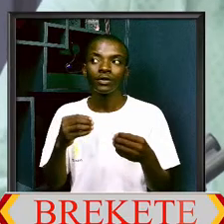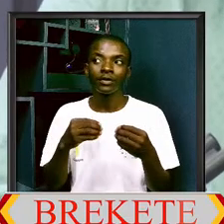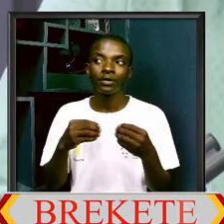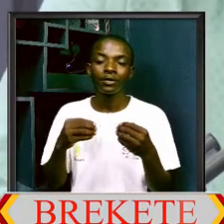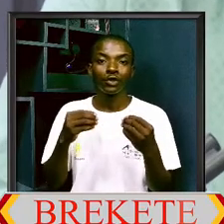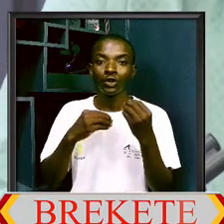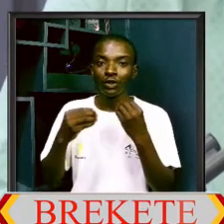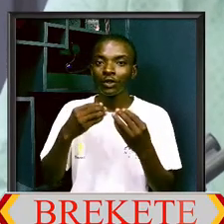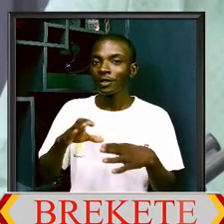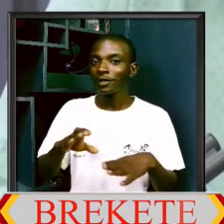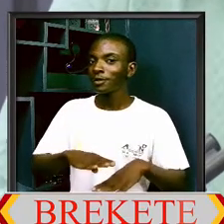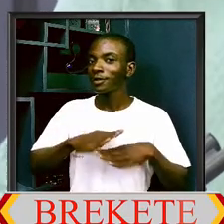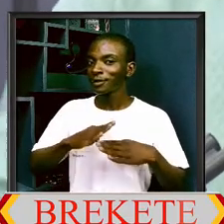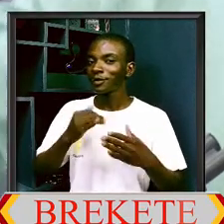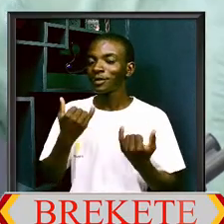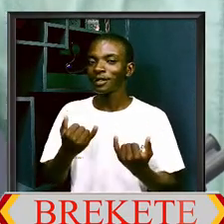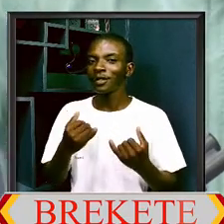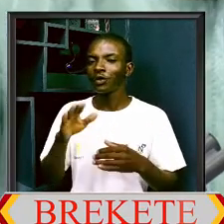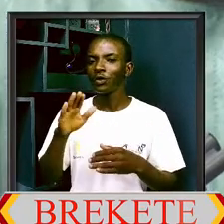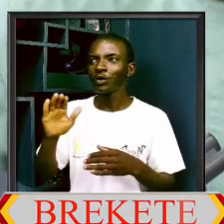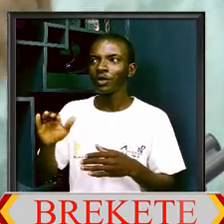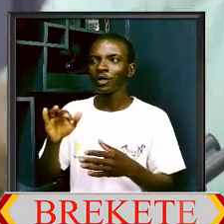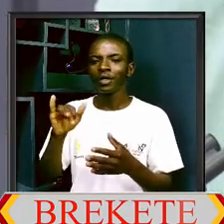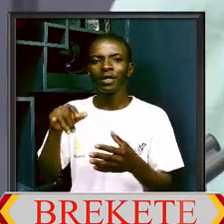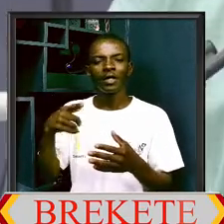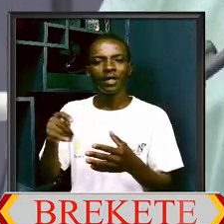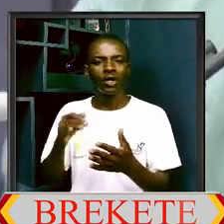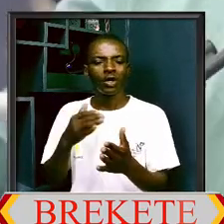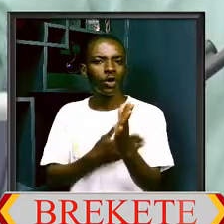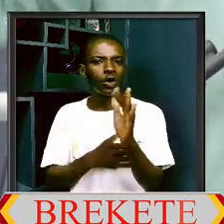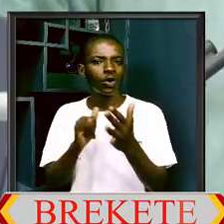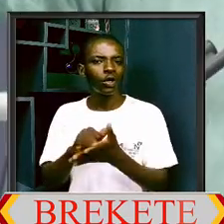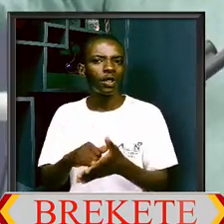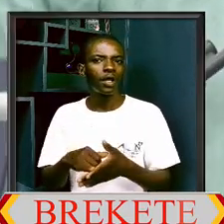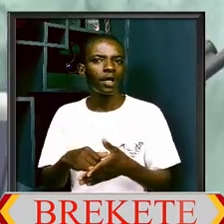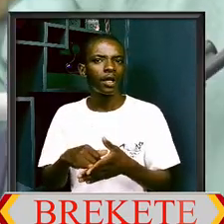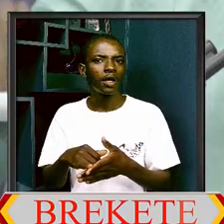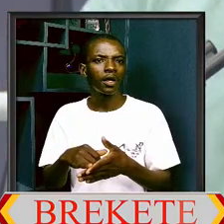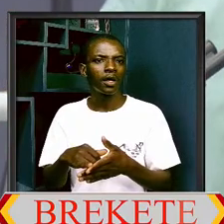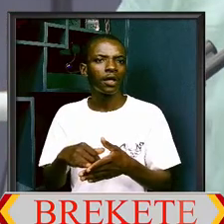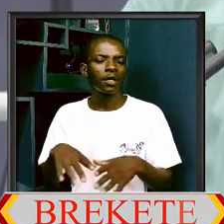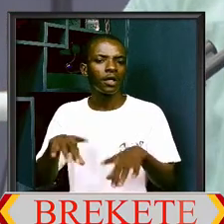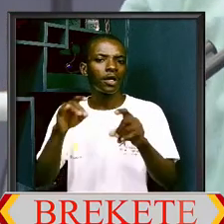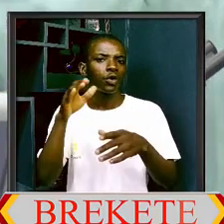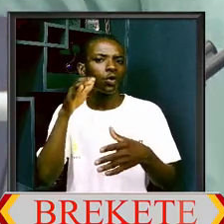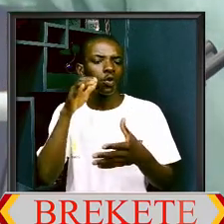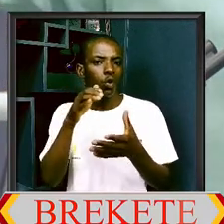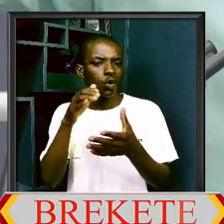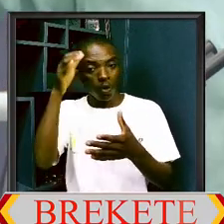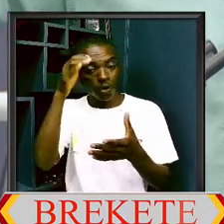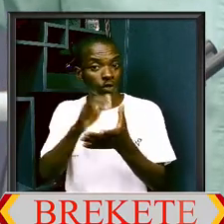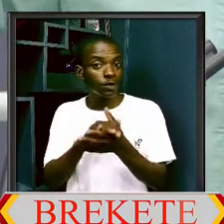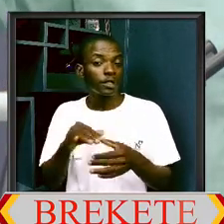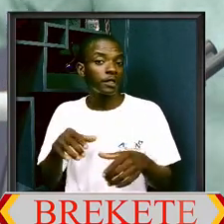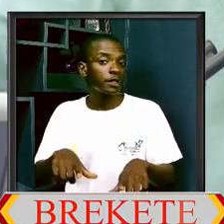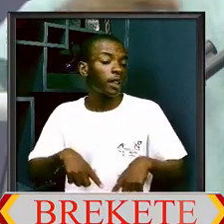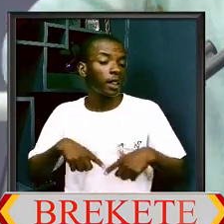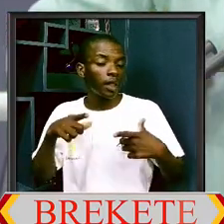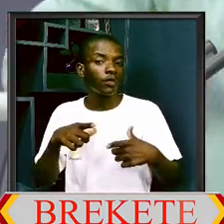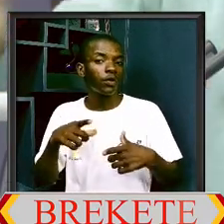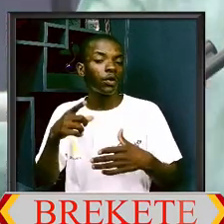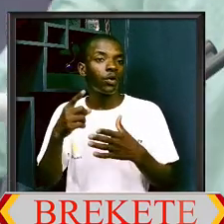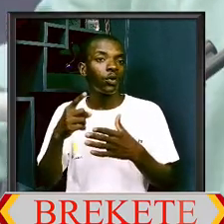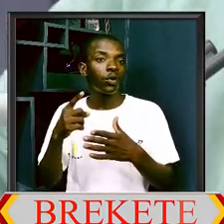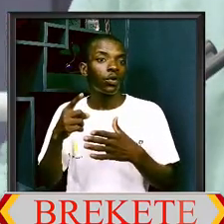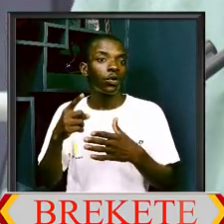sir children now yes sir see the God will take your husband still in existence where your husband